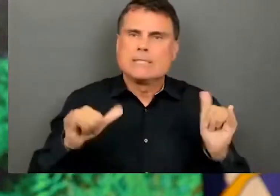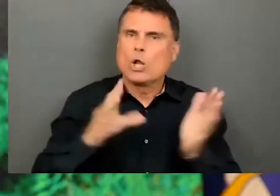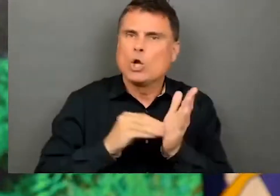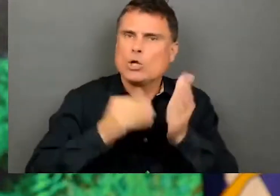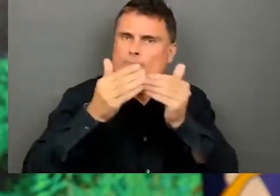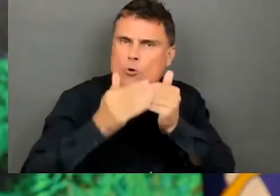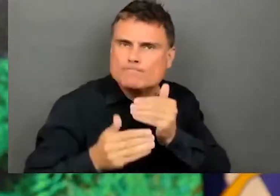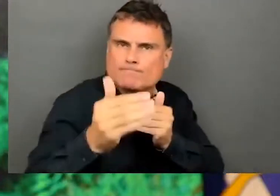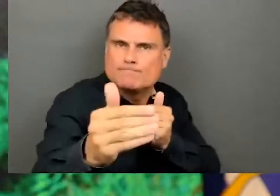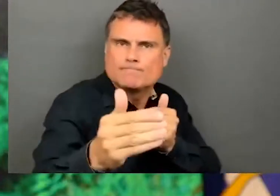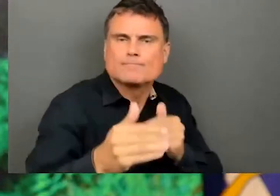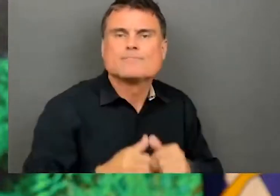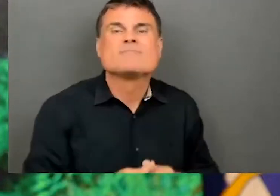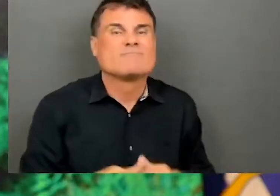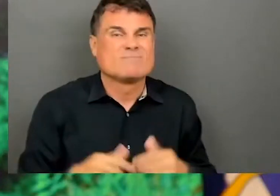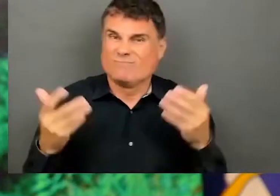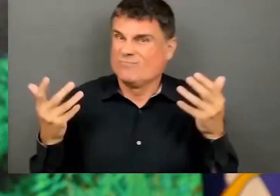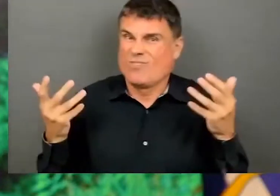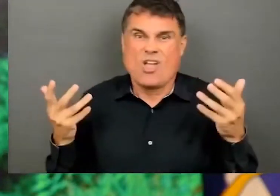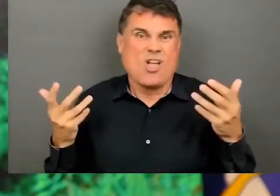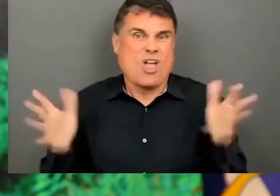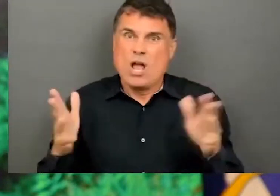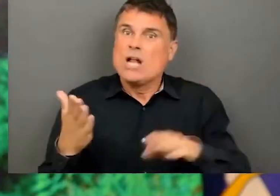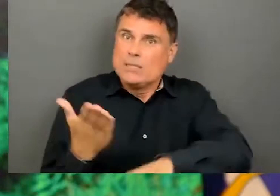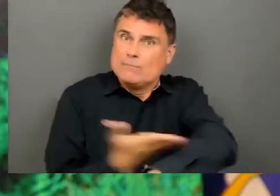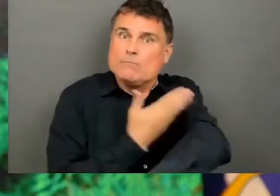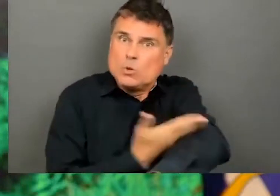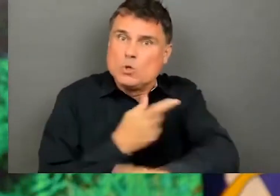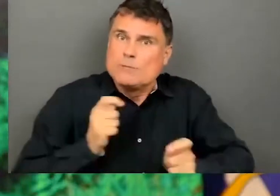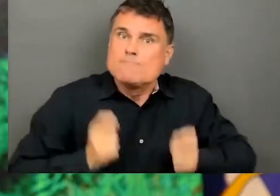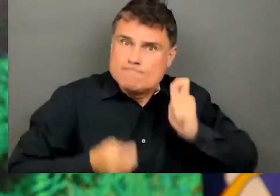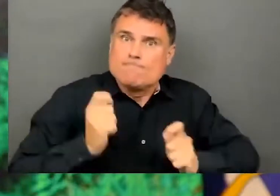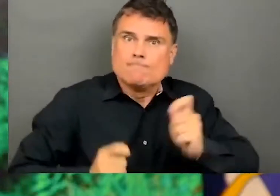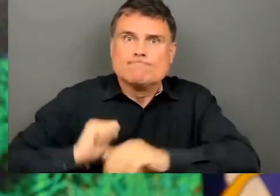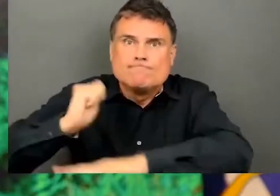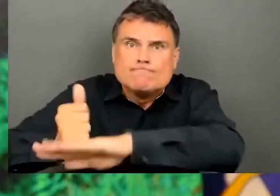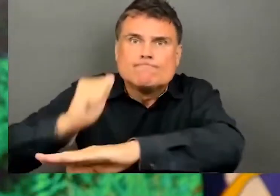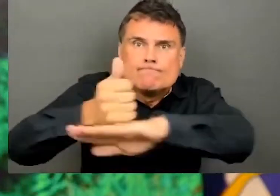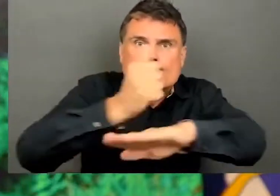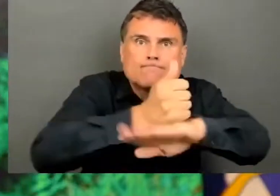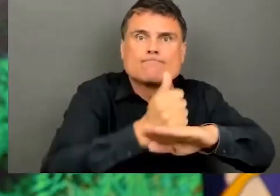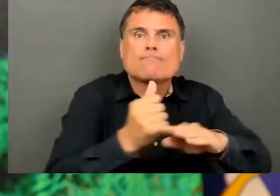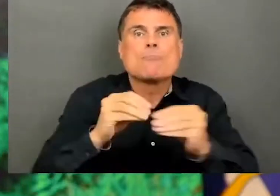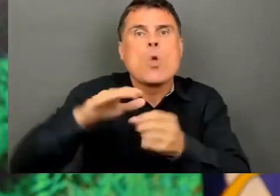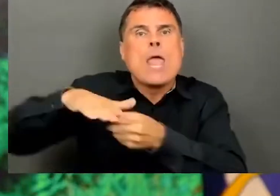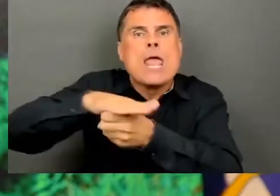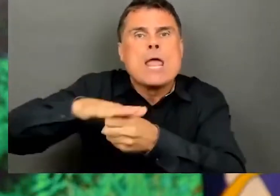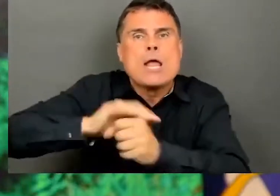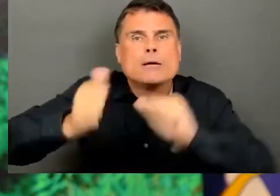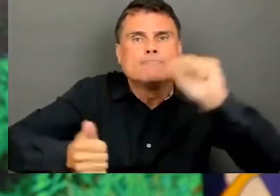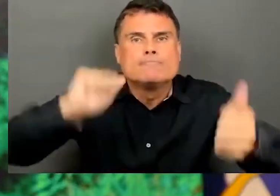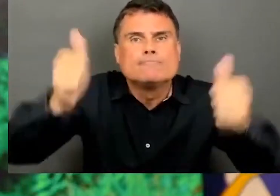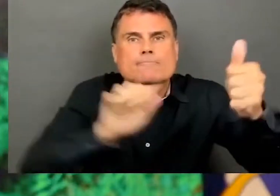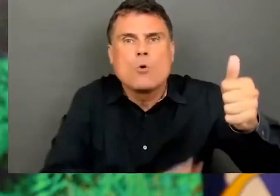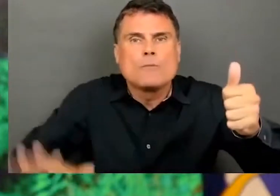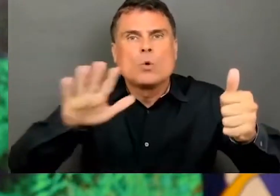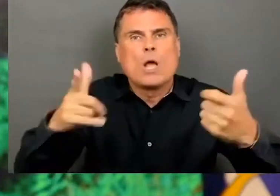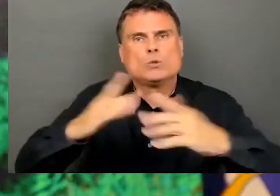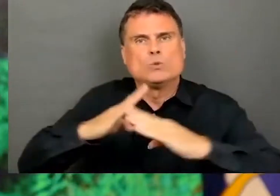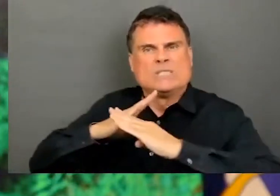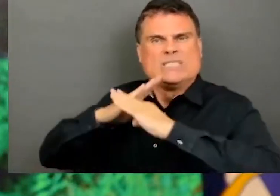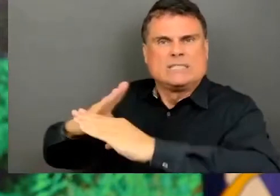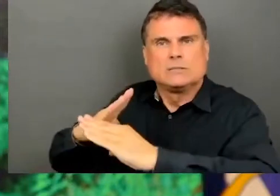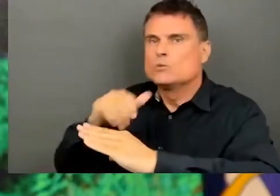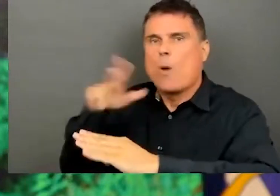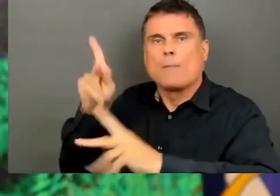sites, the take-home naloxone program, which has saved lives across this province, and increasing the number of youth and adult